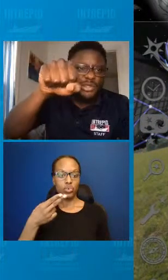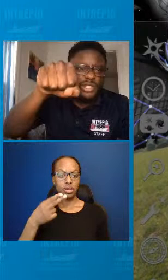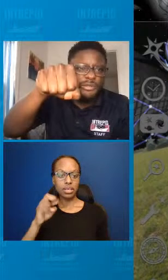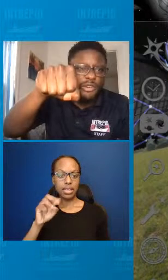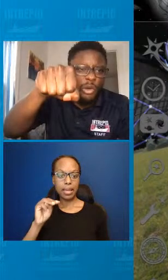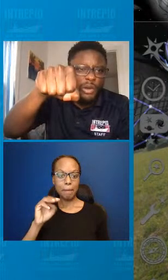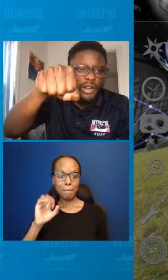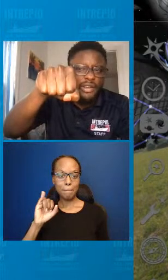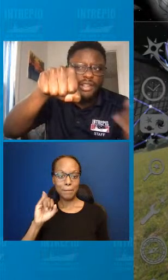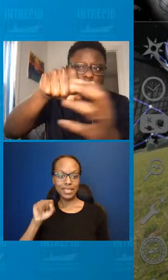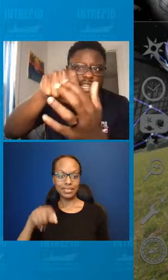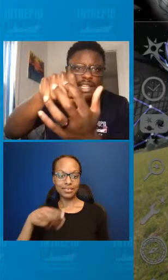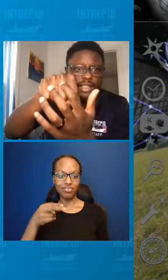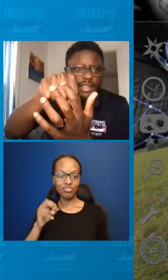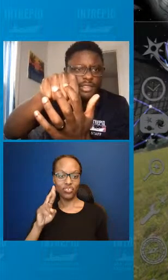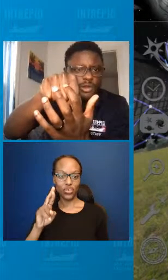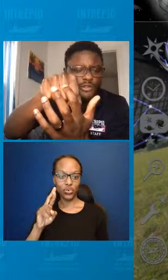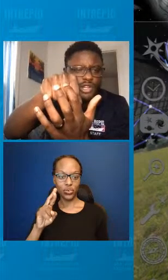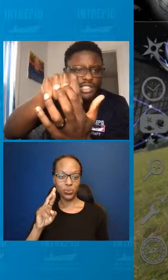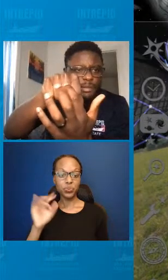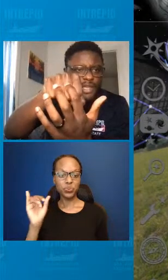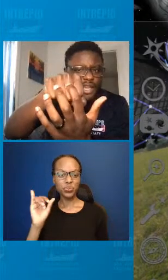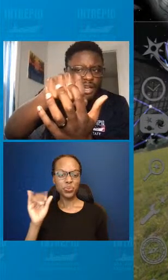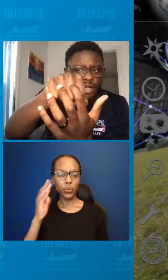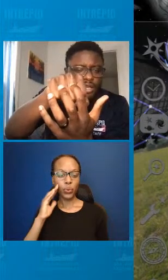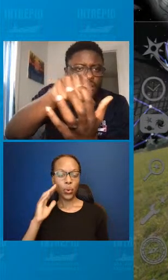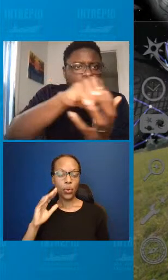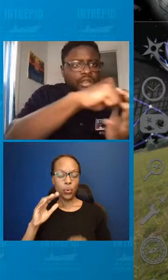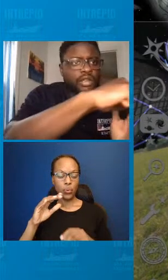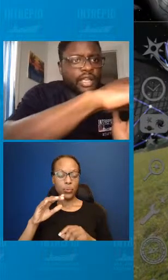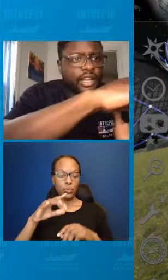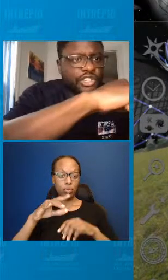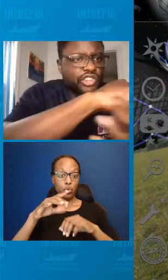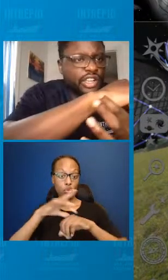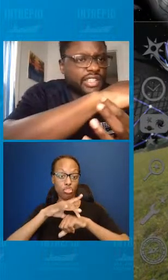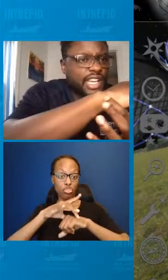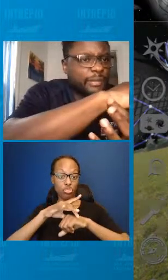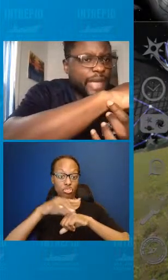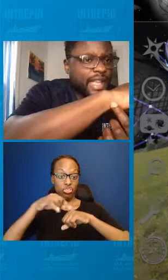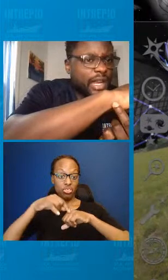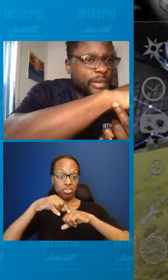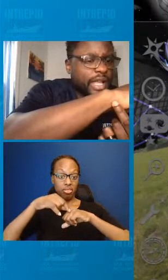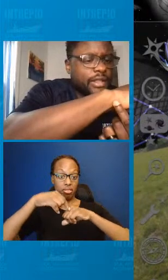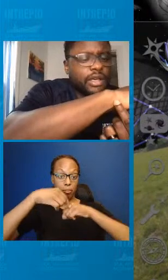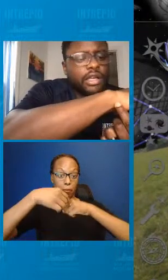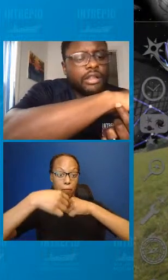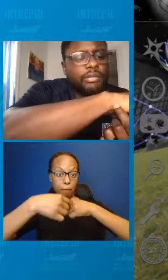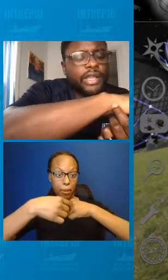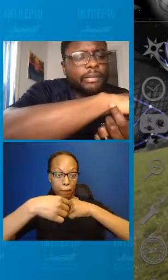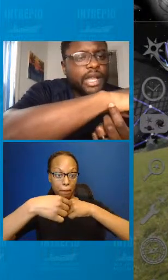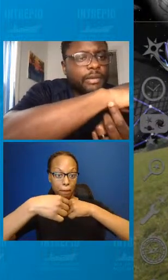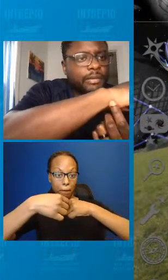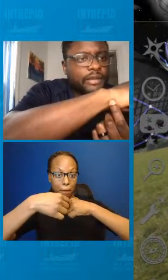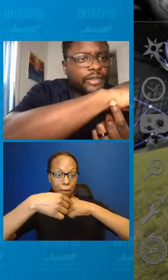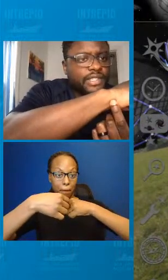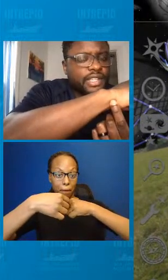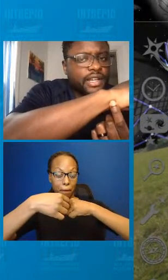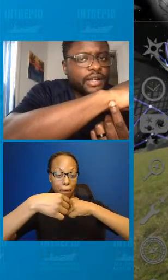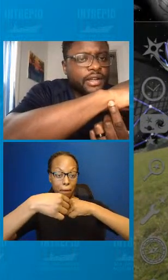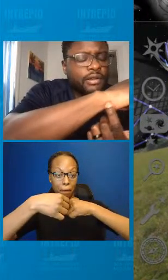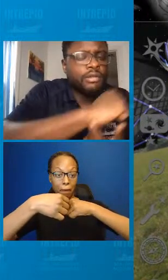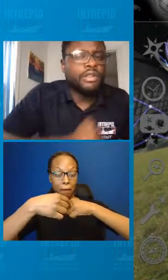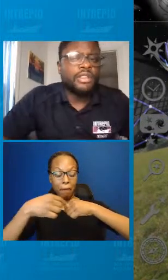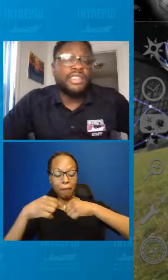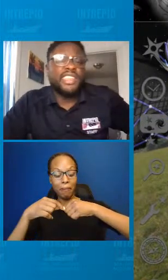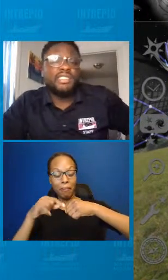planet is tilted forward, kind of like the North Star is up here, and Australia is kind of back here by the bottom of my fist